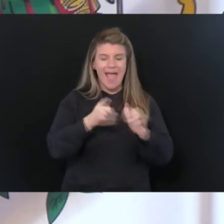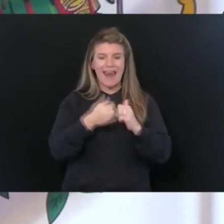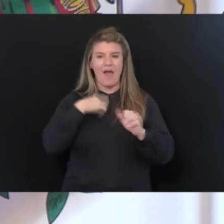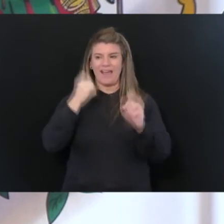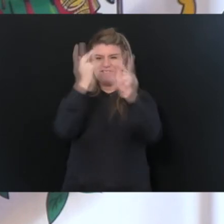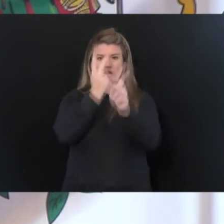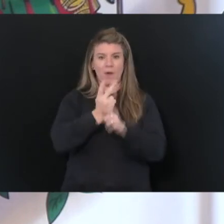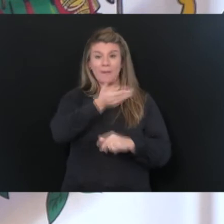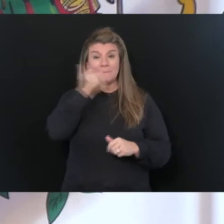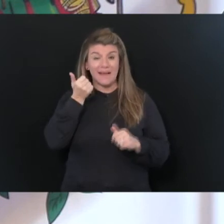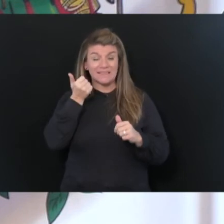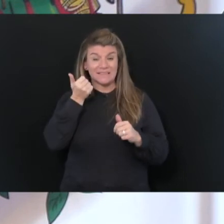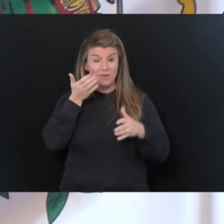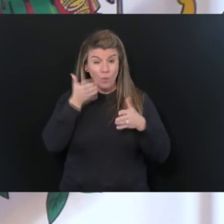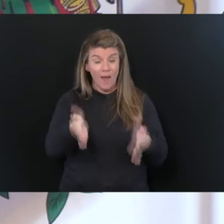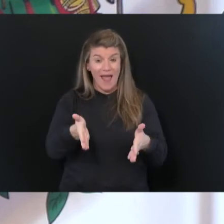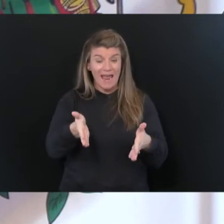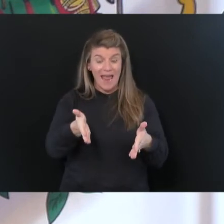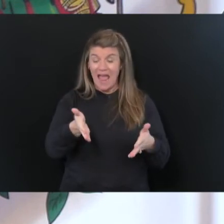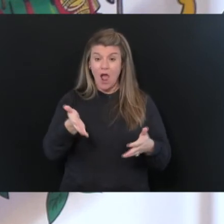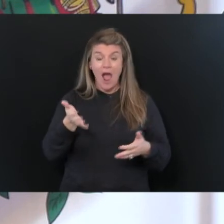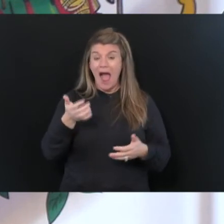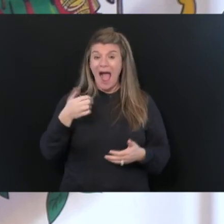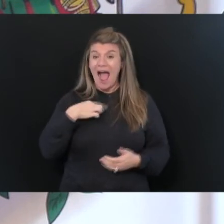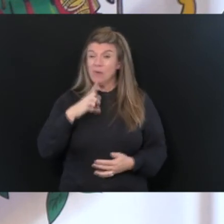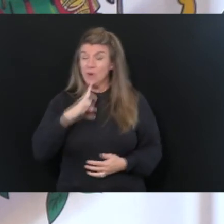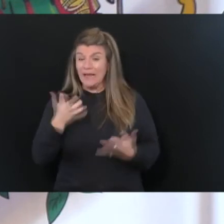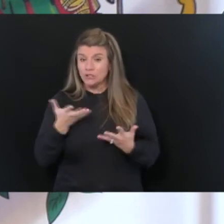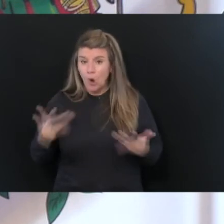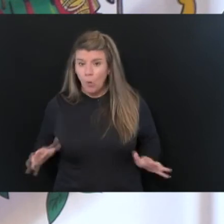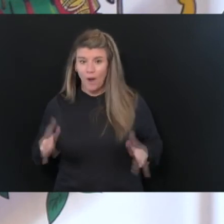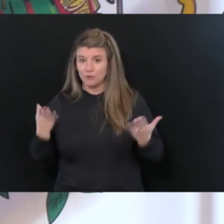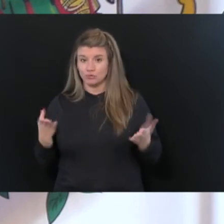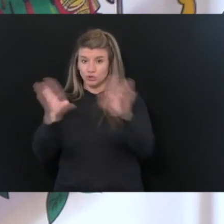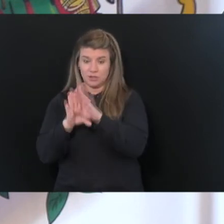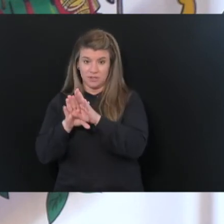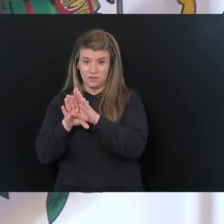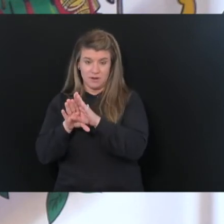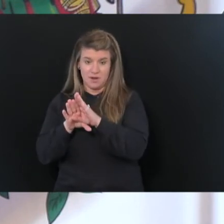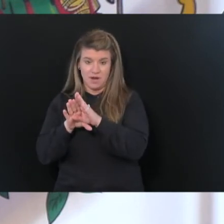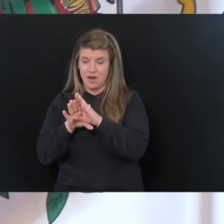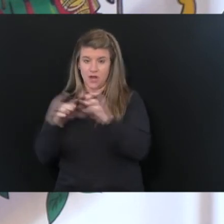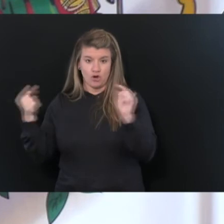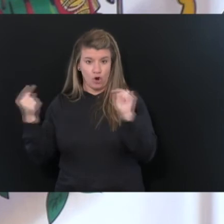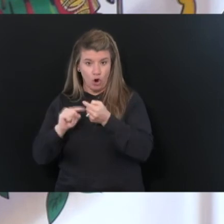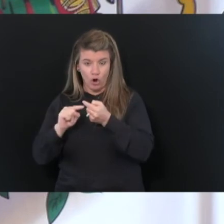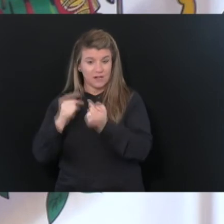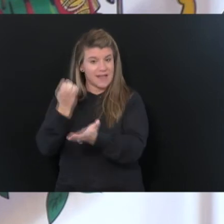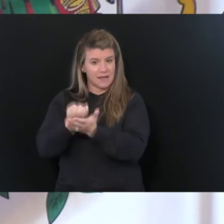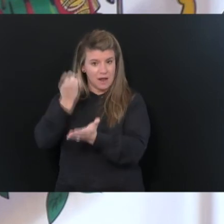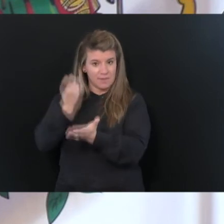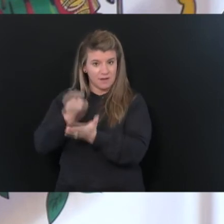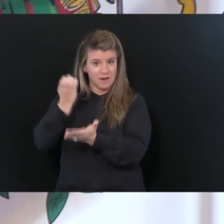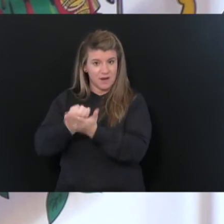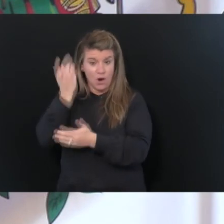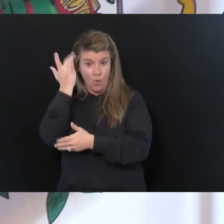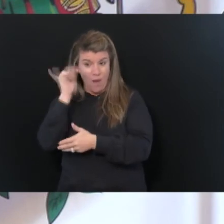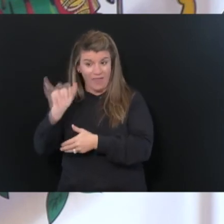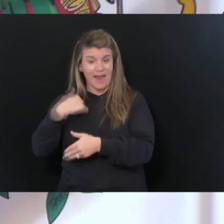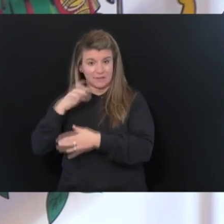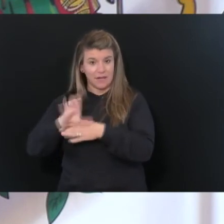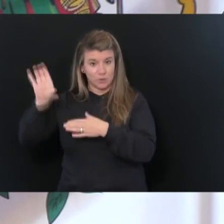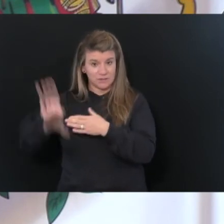one side, I do not want us to shut things down that cripple us and hurt us economically, because it has